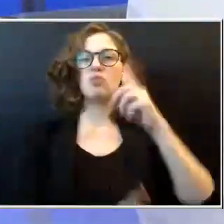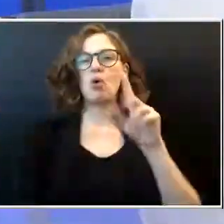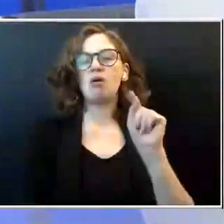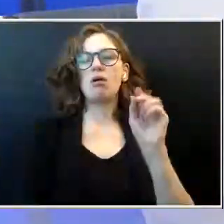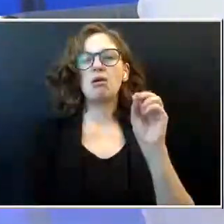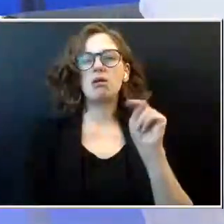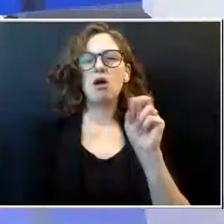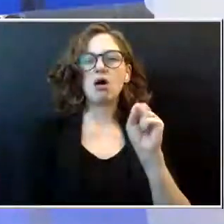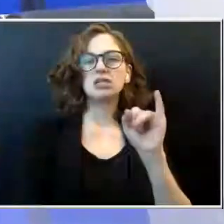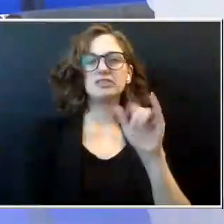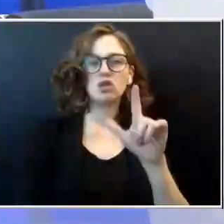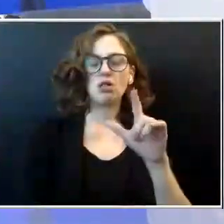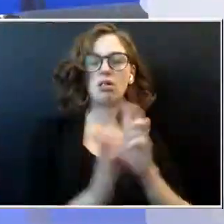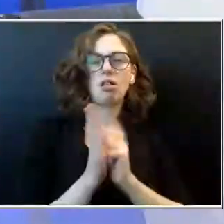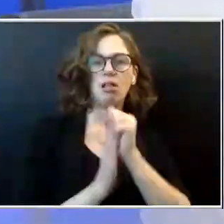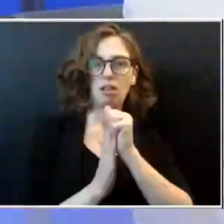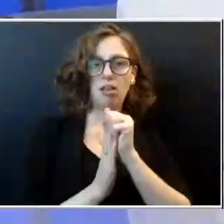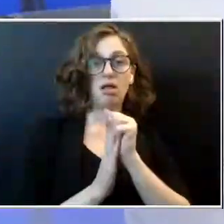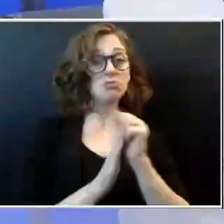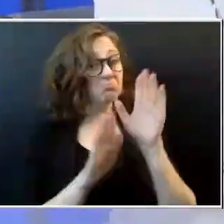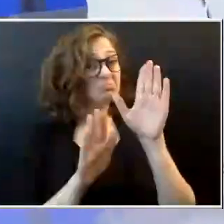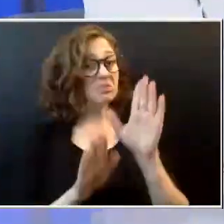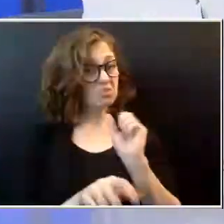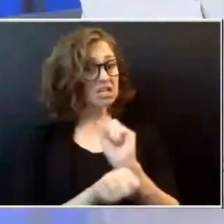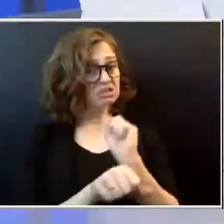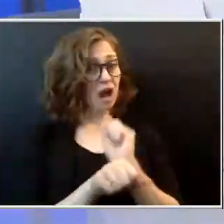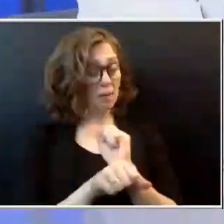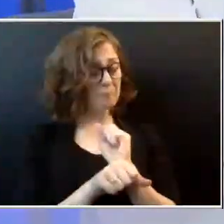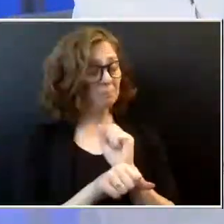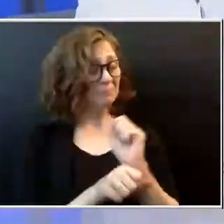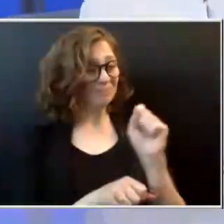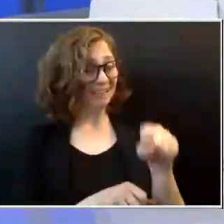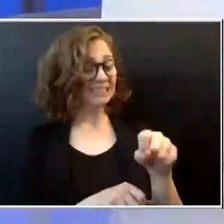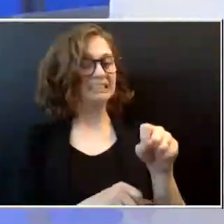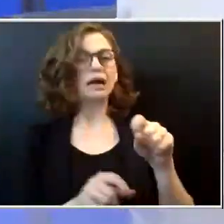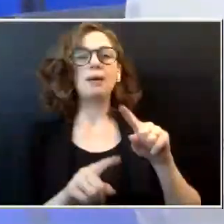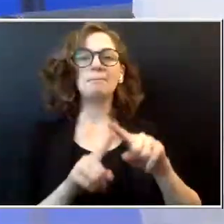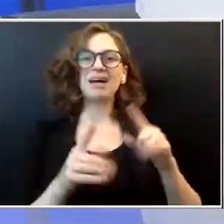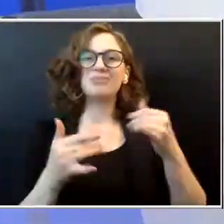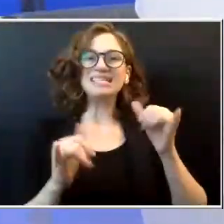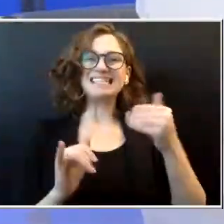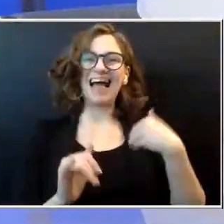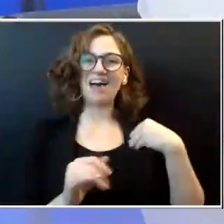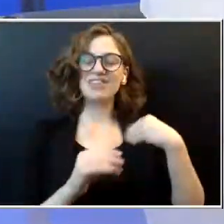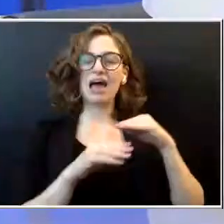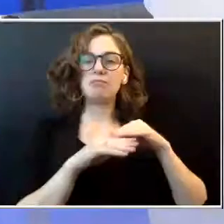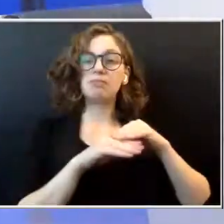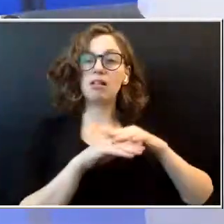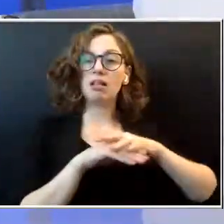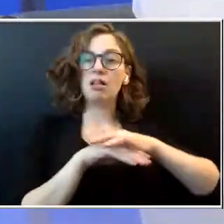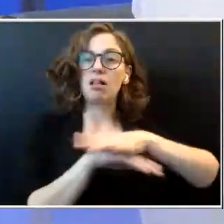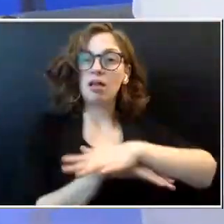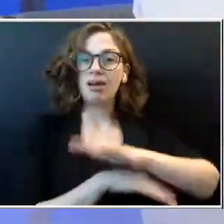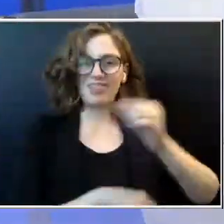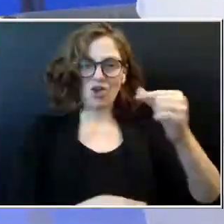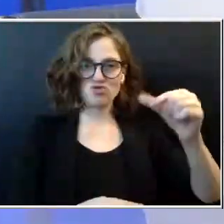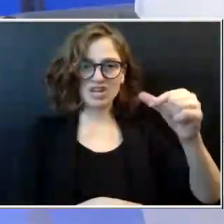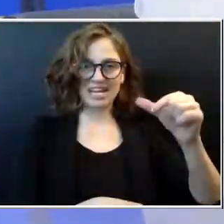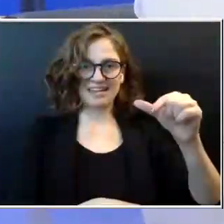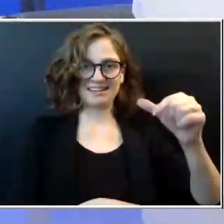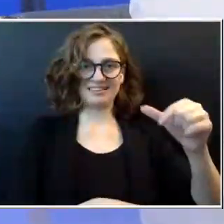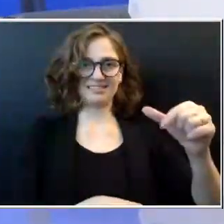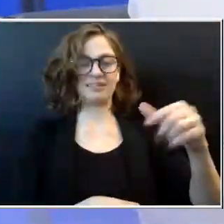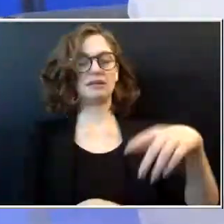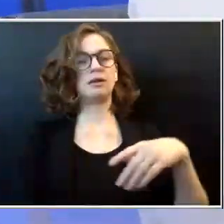its radiation dose, but there is some of that radiation dose that bleeds over to the opposite side. Again, my goal is not to target the opposite side,